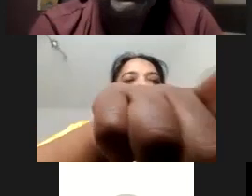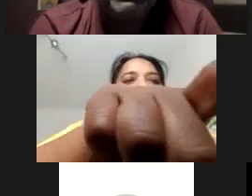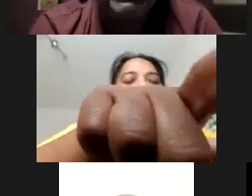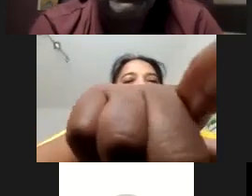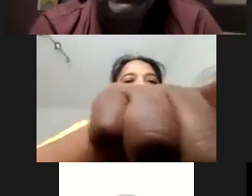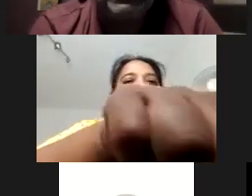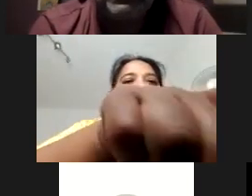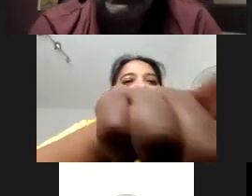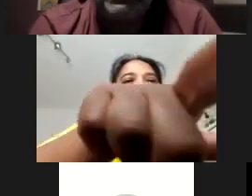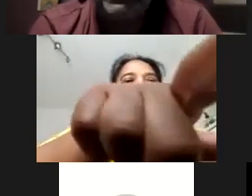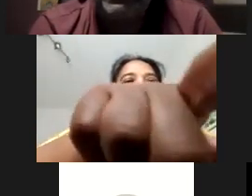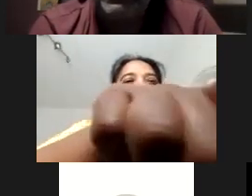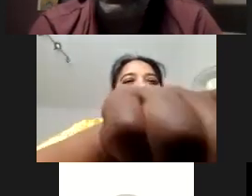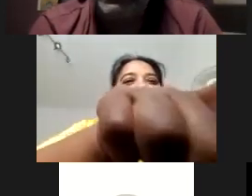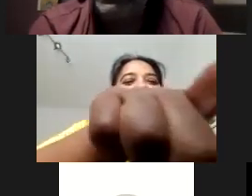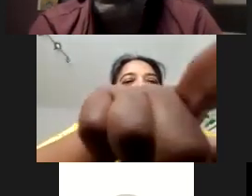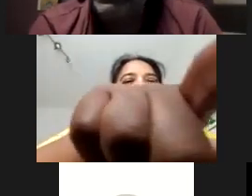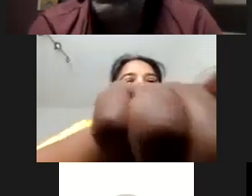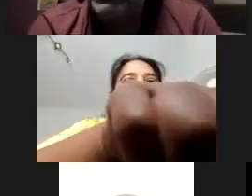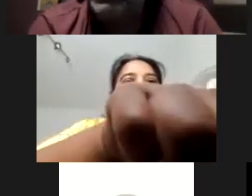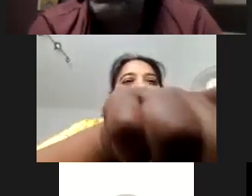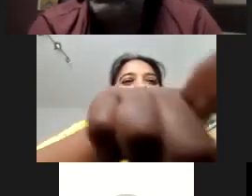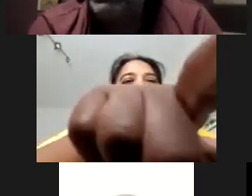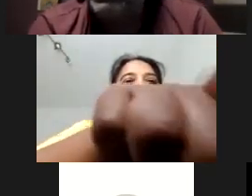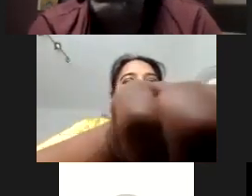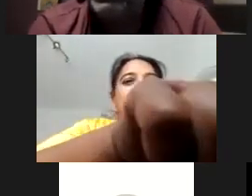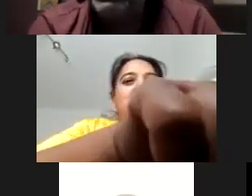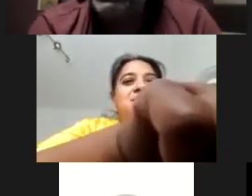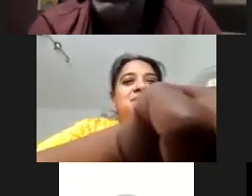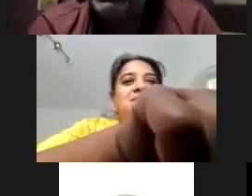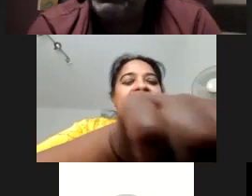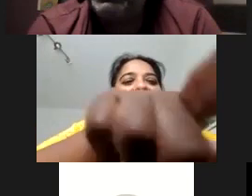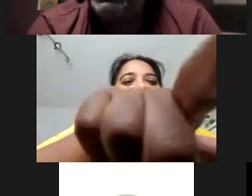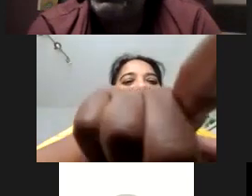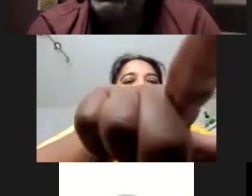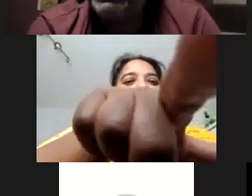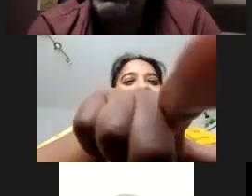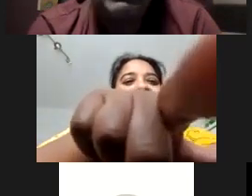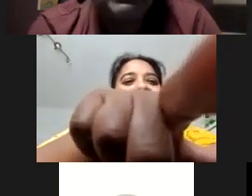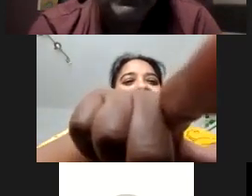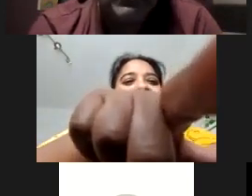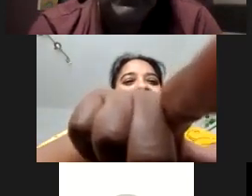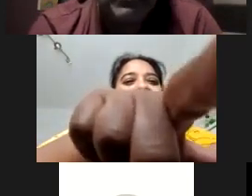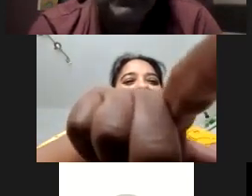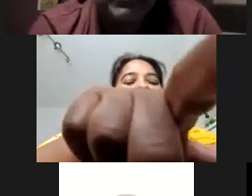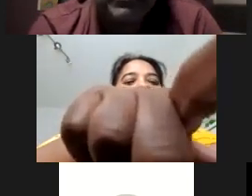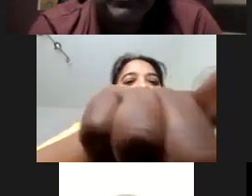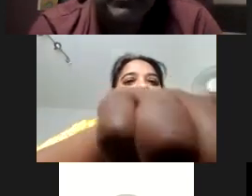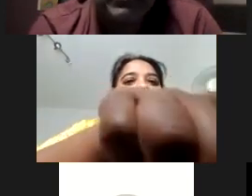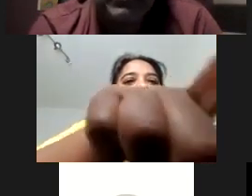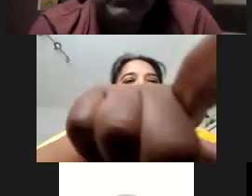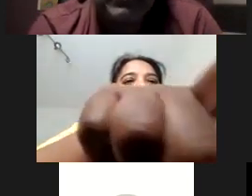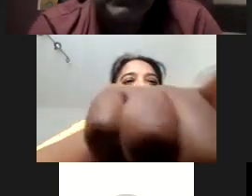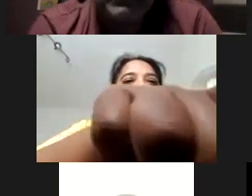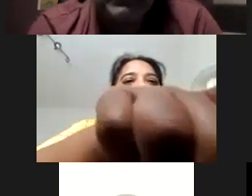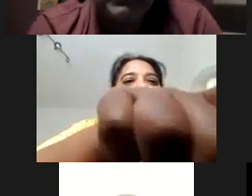that we serve, and we do not have that at the moment. We don't have that on the grounds of ethnicity or